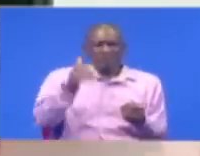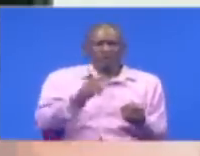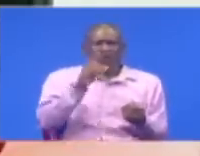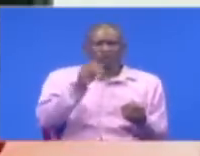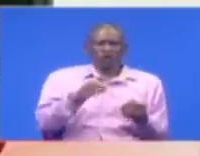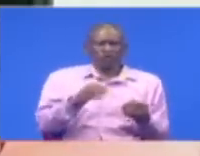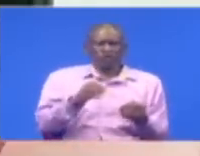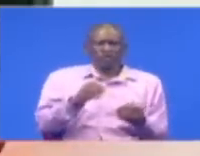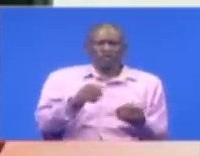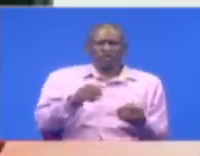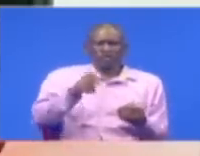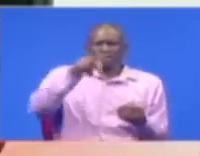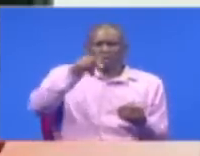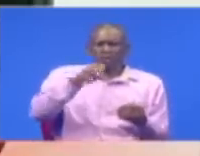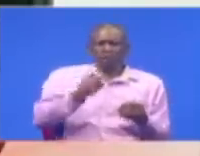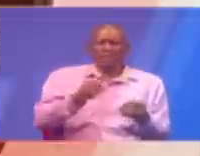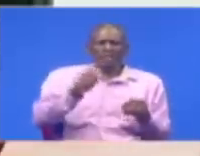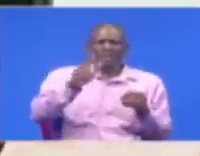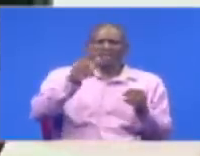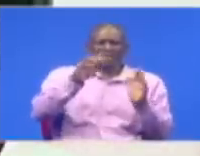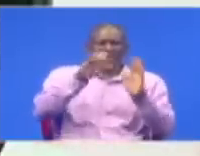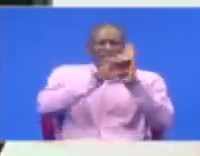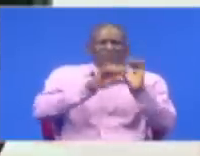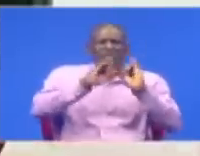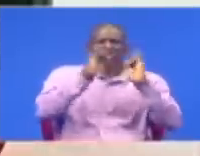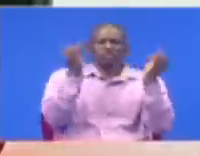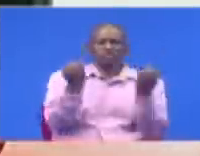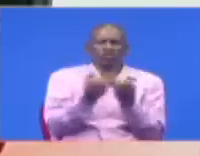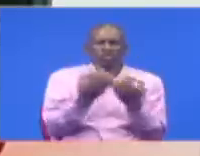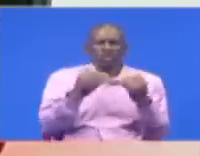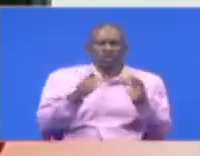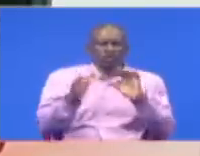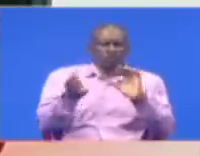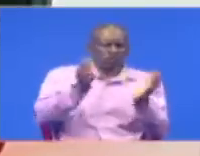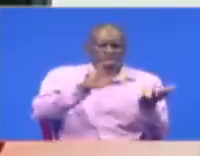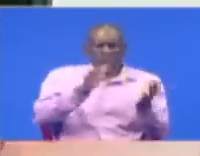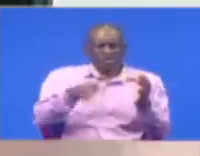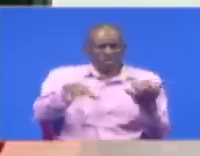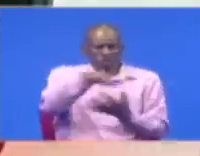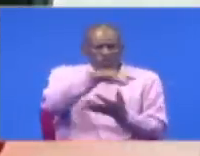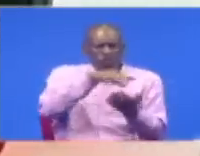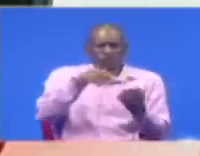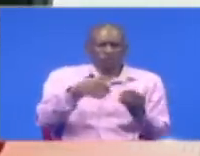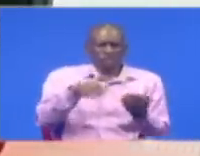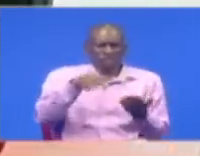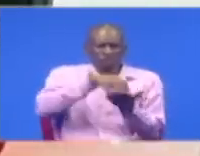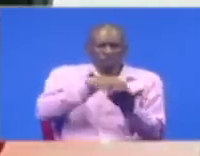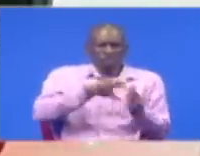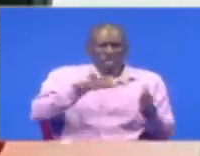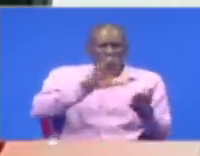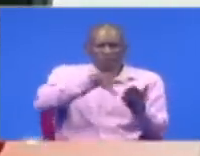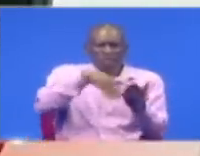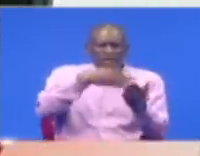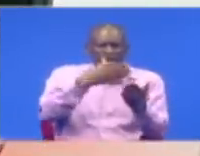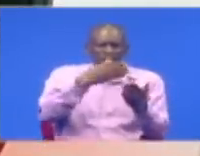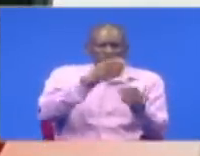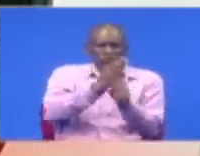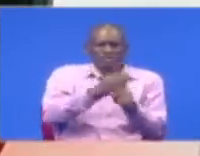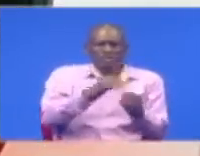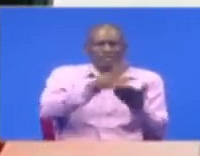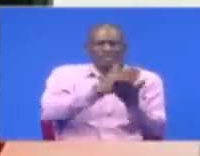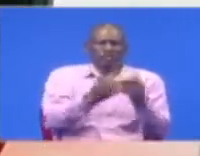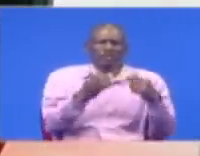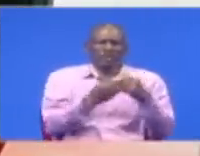the petitions by Katiba Institute. So we are in fairly murky waters about the application of Section 83.